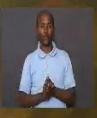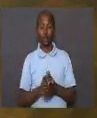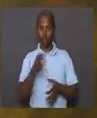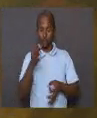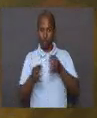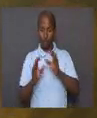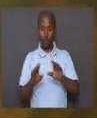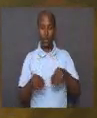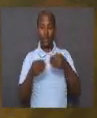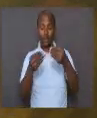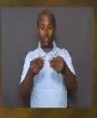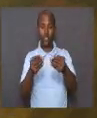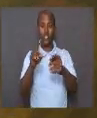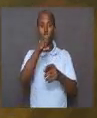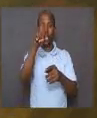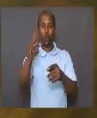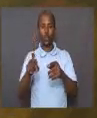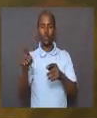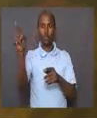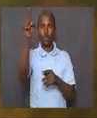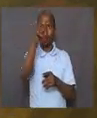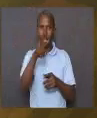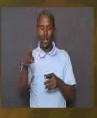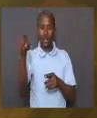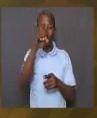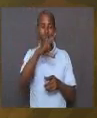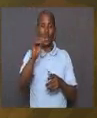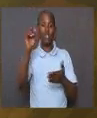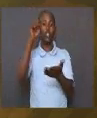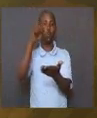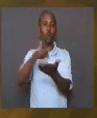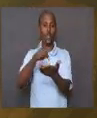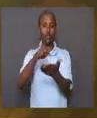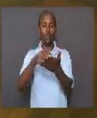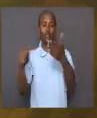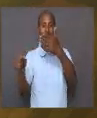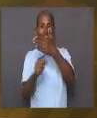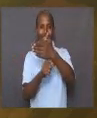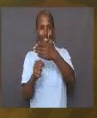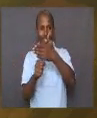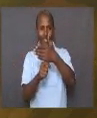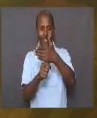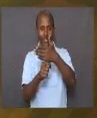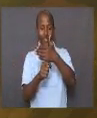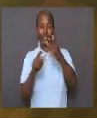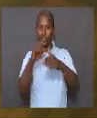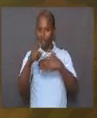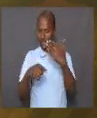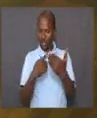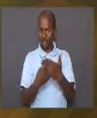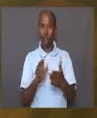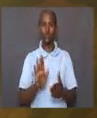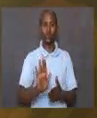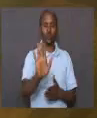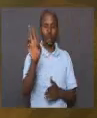If we are given the equation of the circle and the point of tangency, then we can